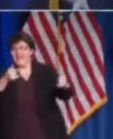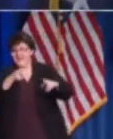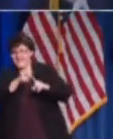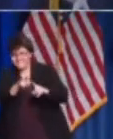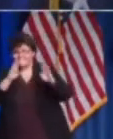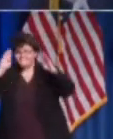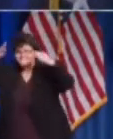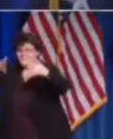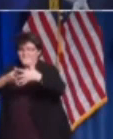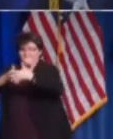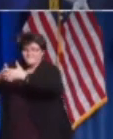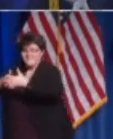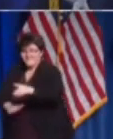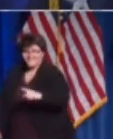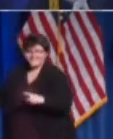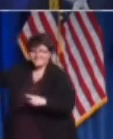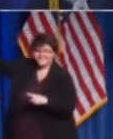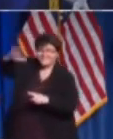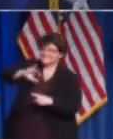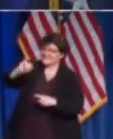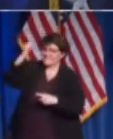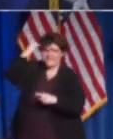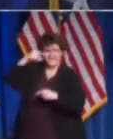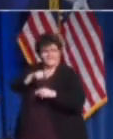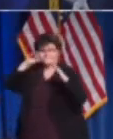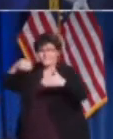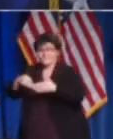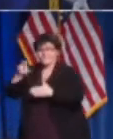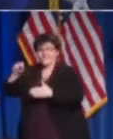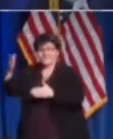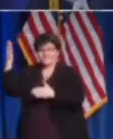And we're just getting started. I think you'll be back.